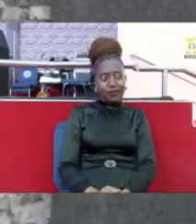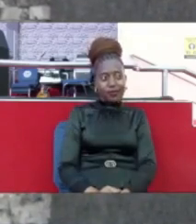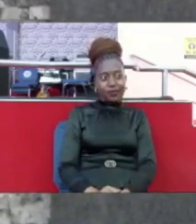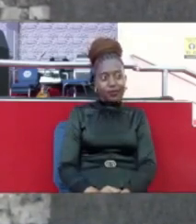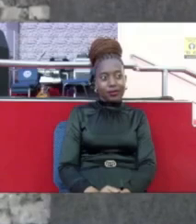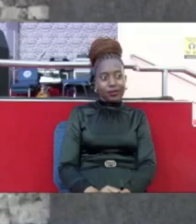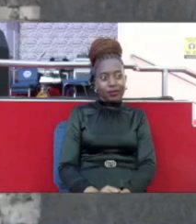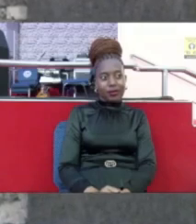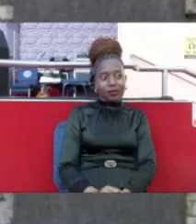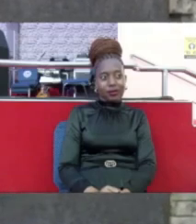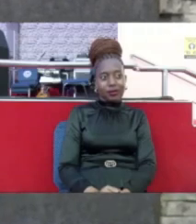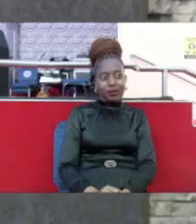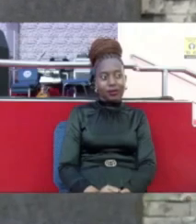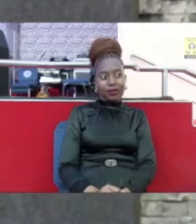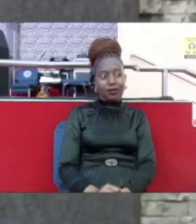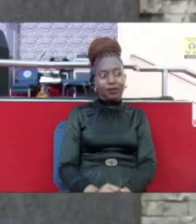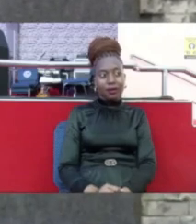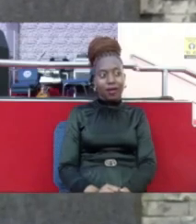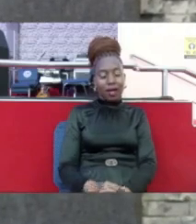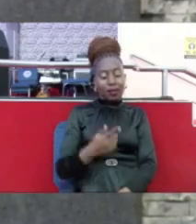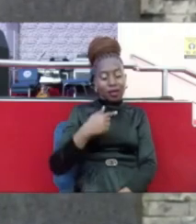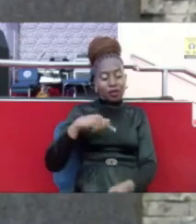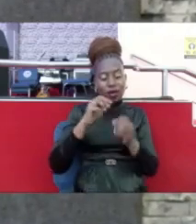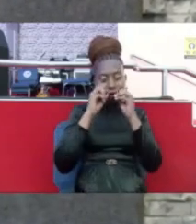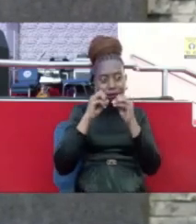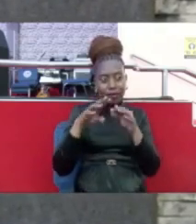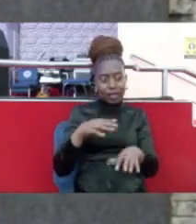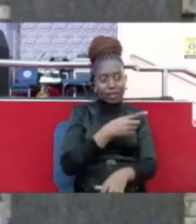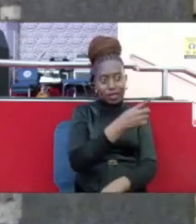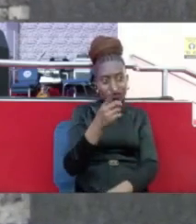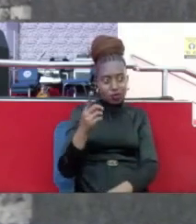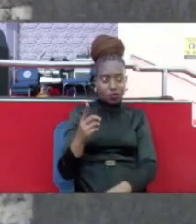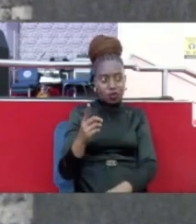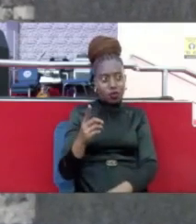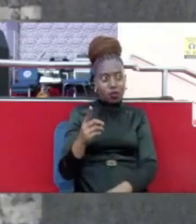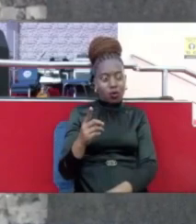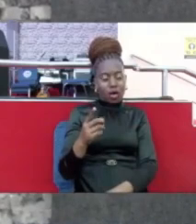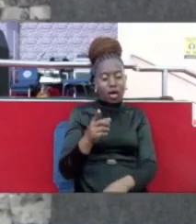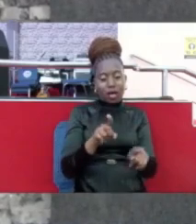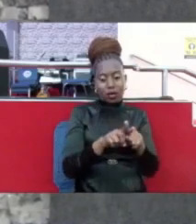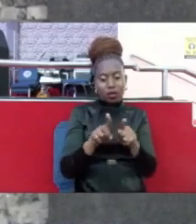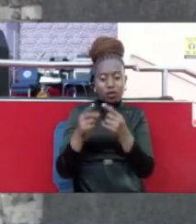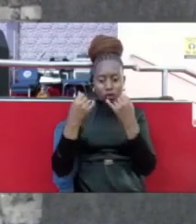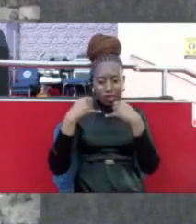being a blessing to you and trying to be a blessing to those Maasai people.